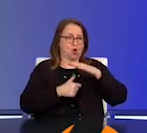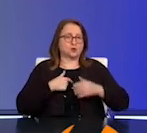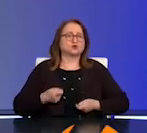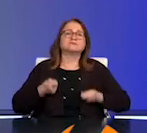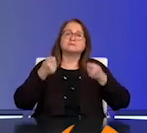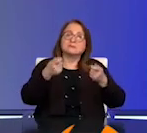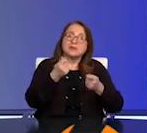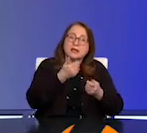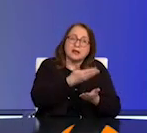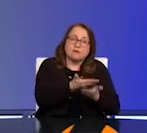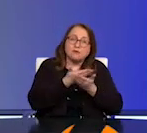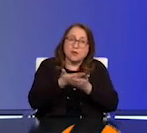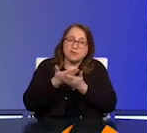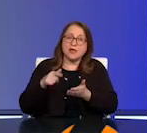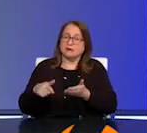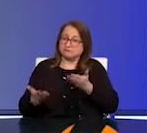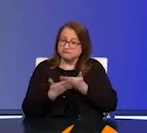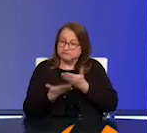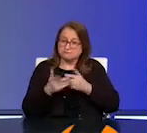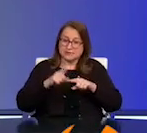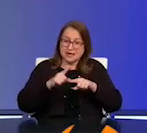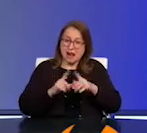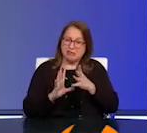their country's prosperity and strength.